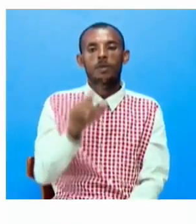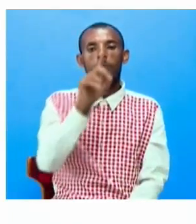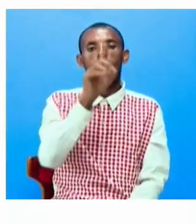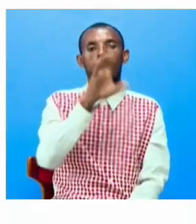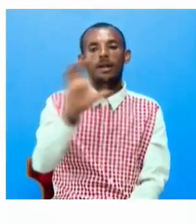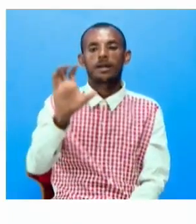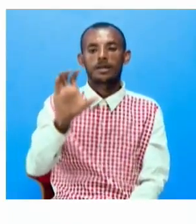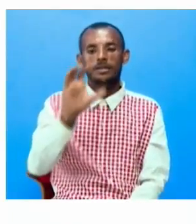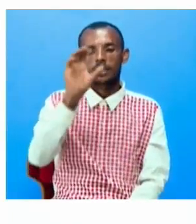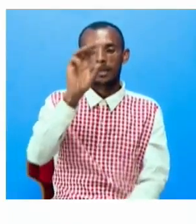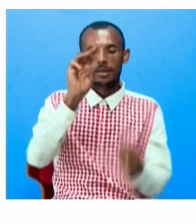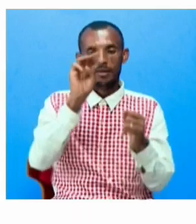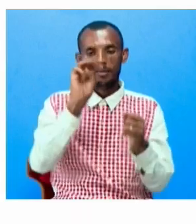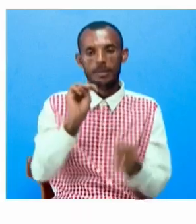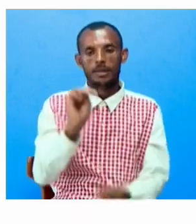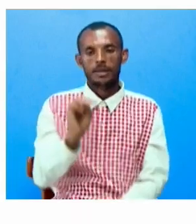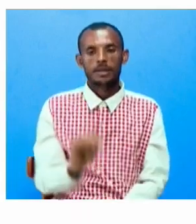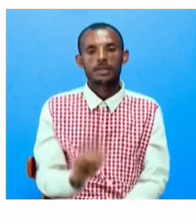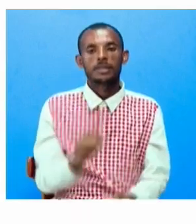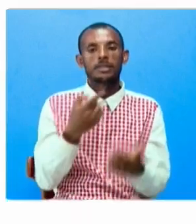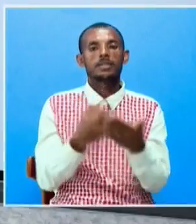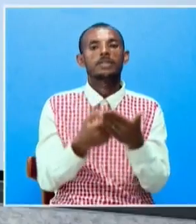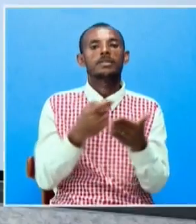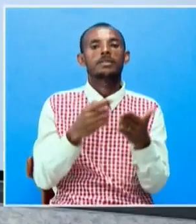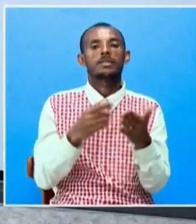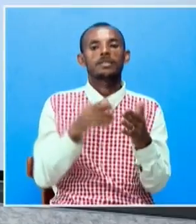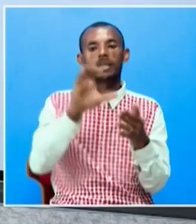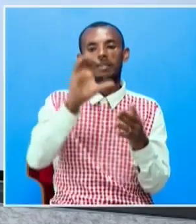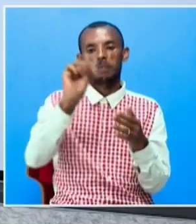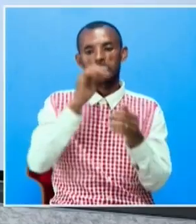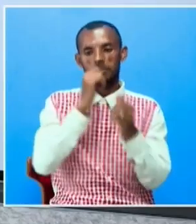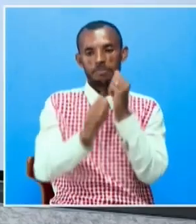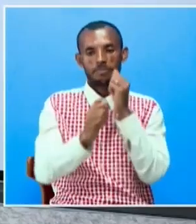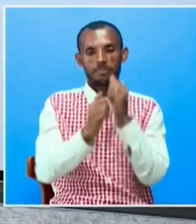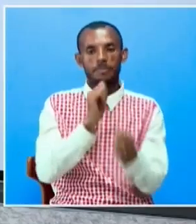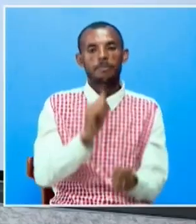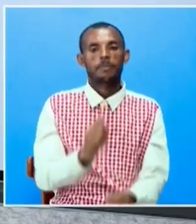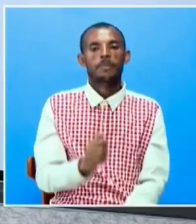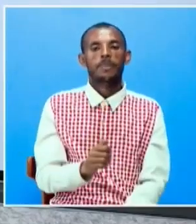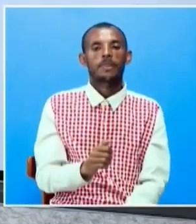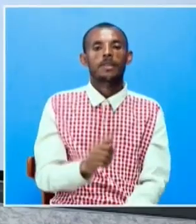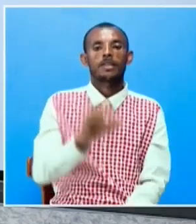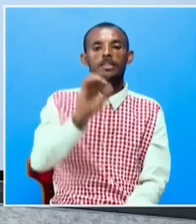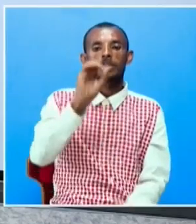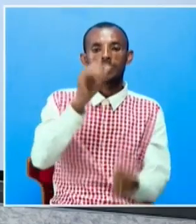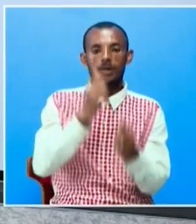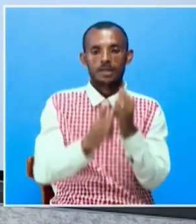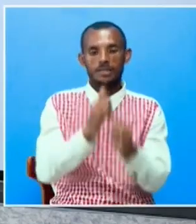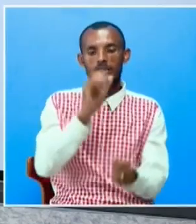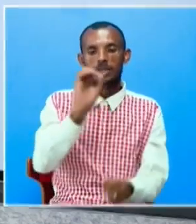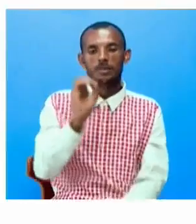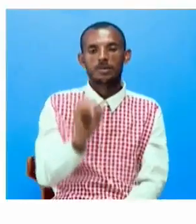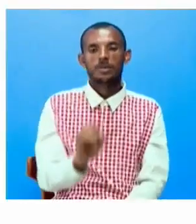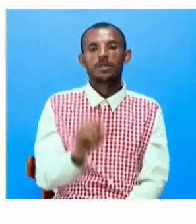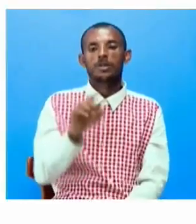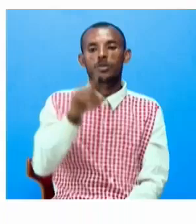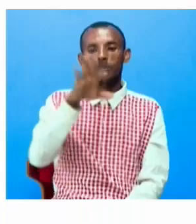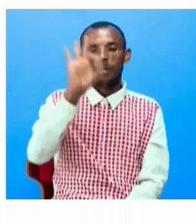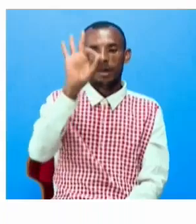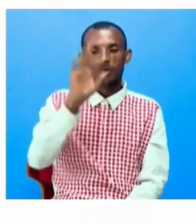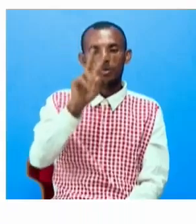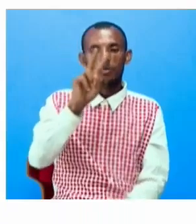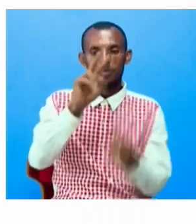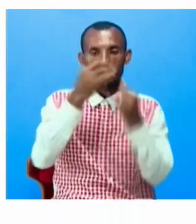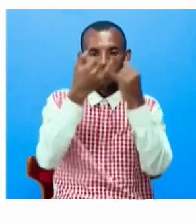100 centimeter. Centimeter cancel out, and here again 0 cancel out, and you have